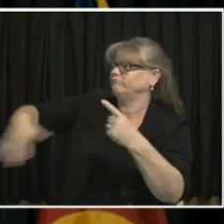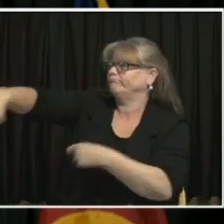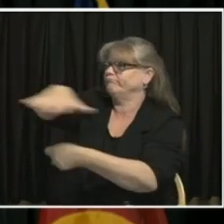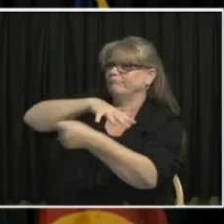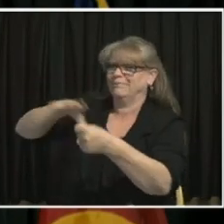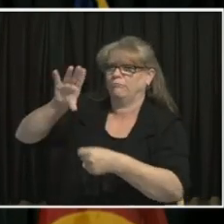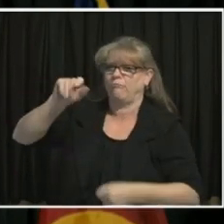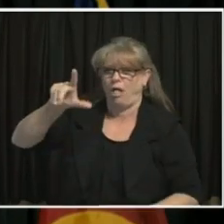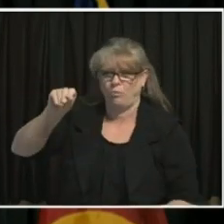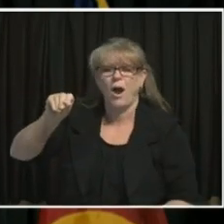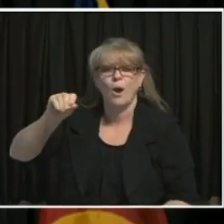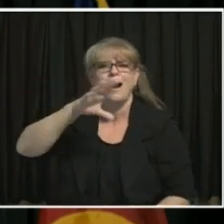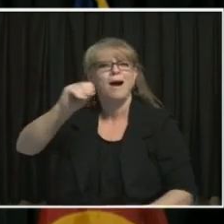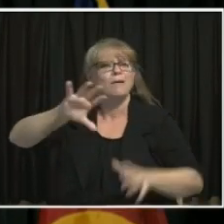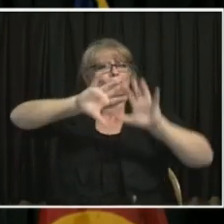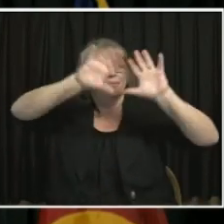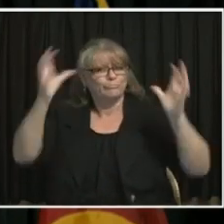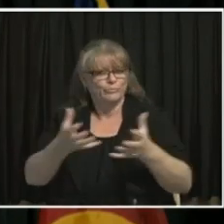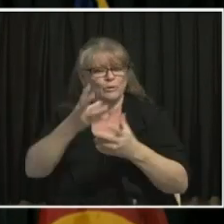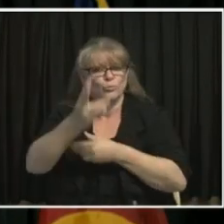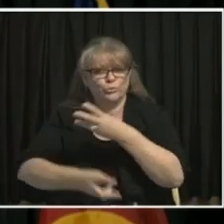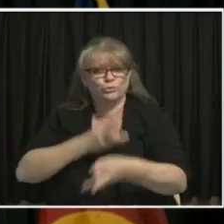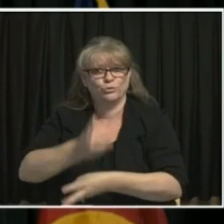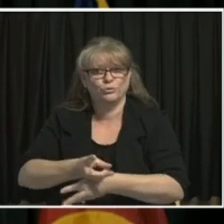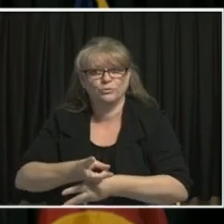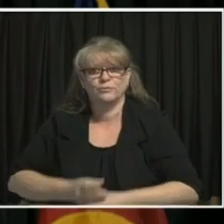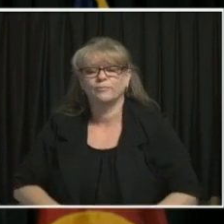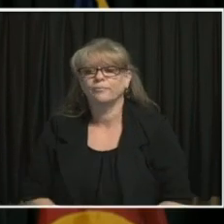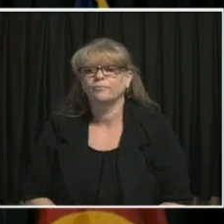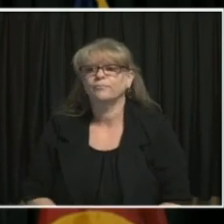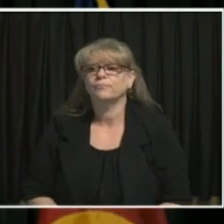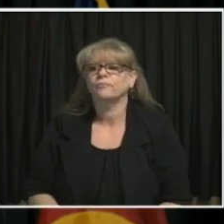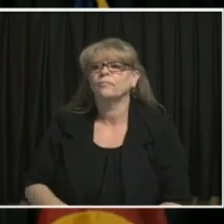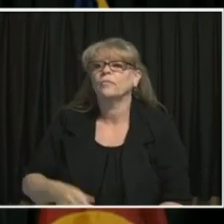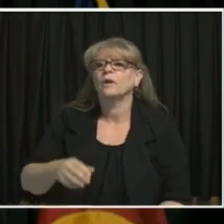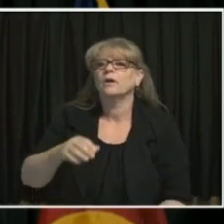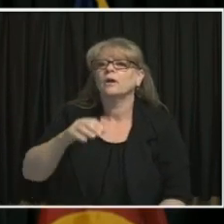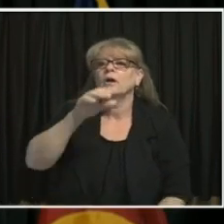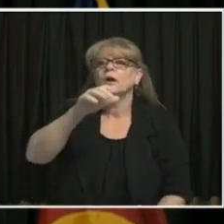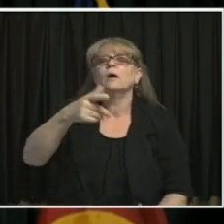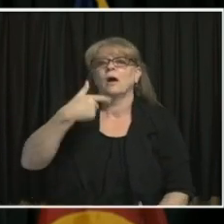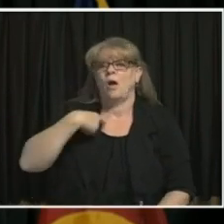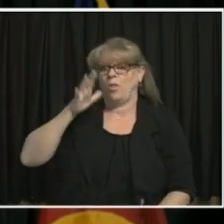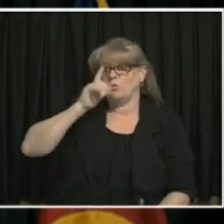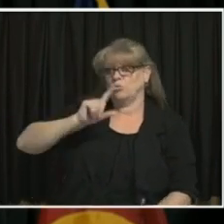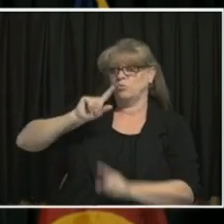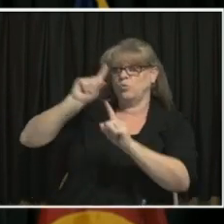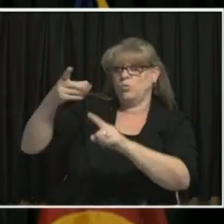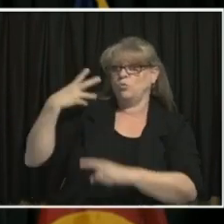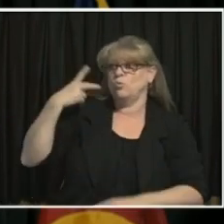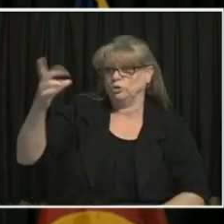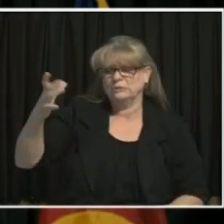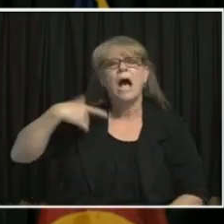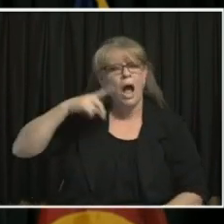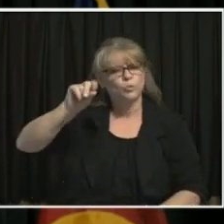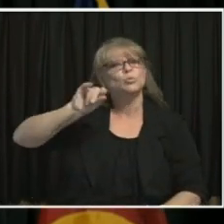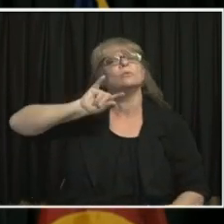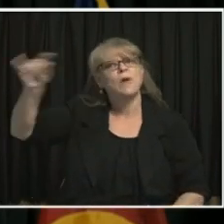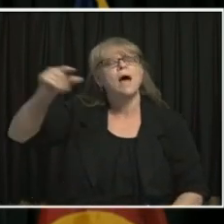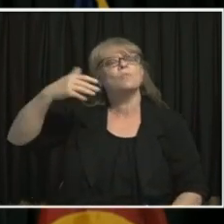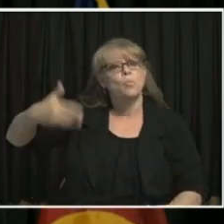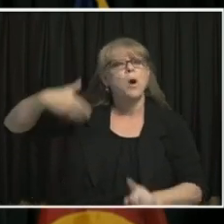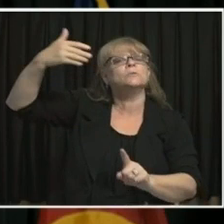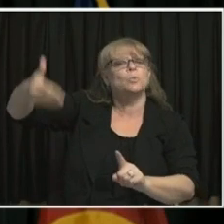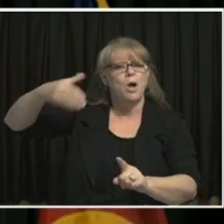go there, of course, with some trepidation. I will have to be a traveler, as many Coloradans who have critical jobs in